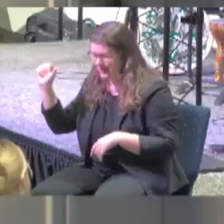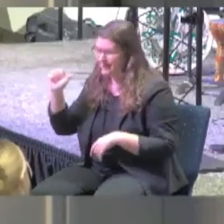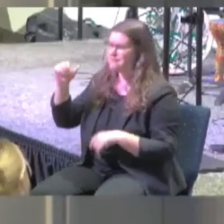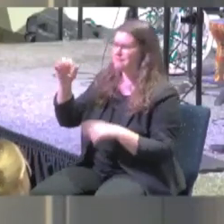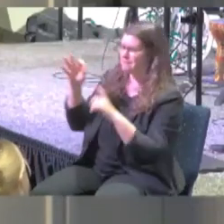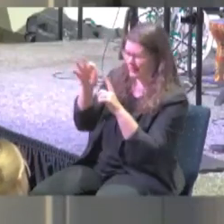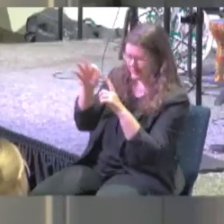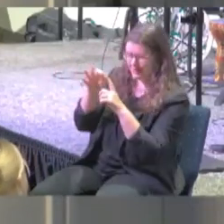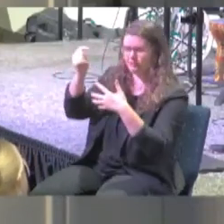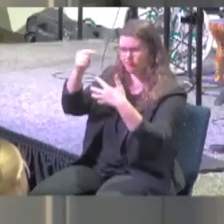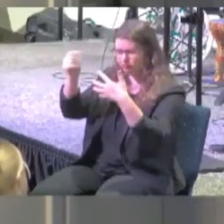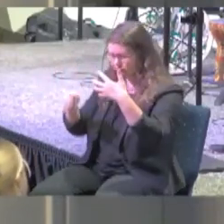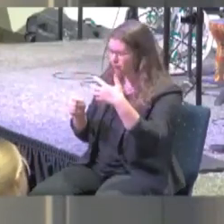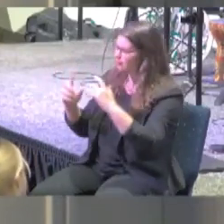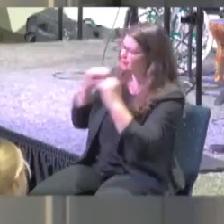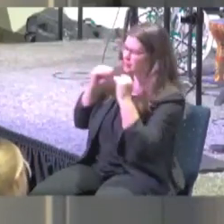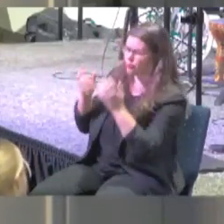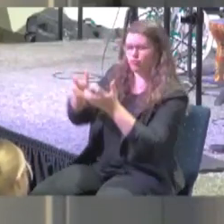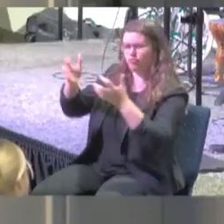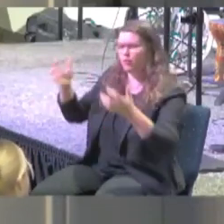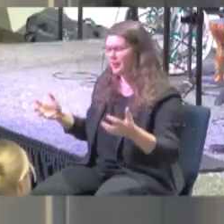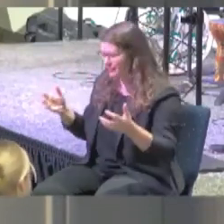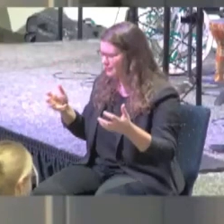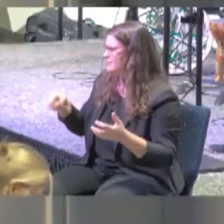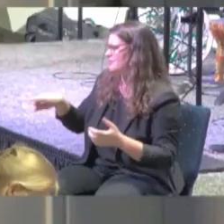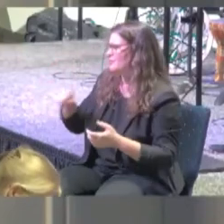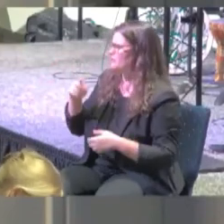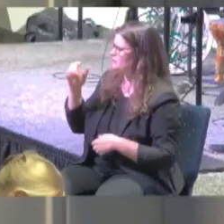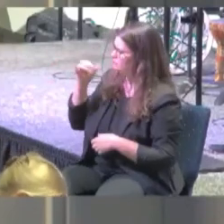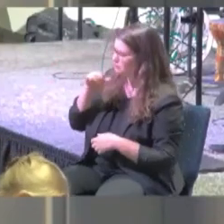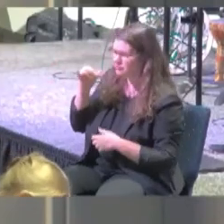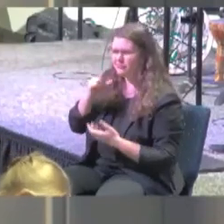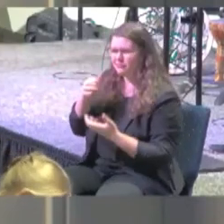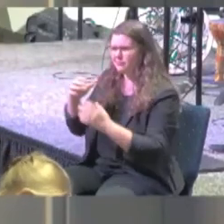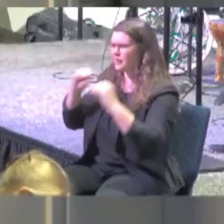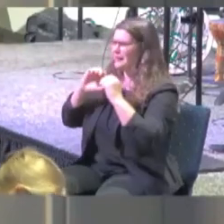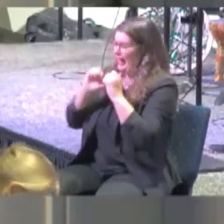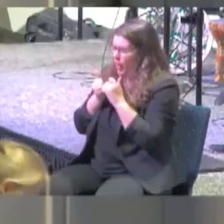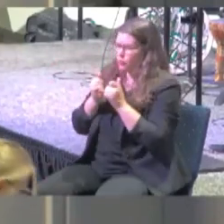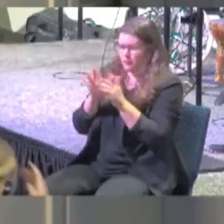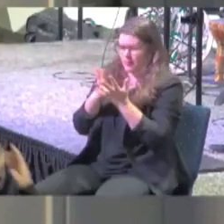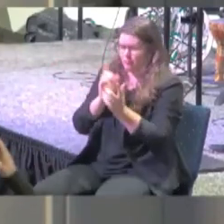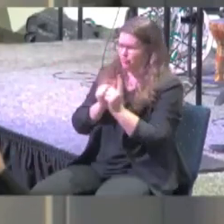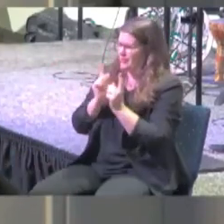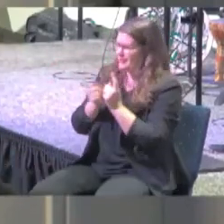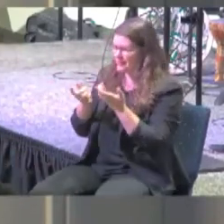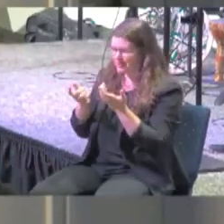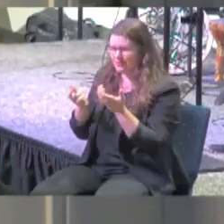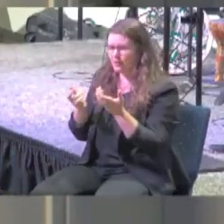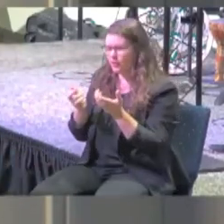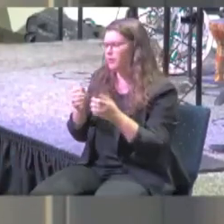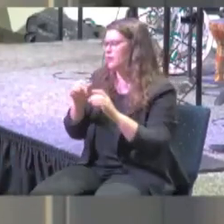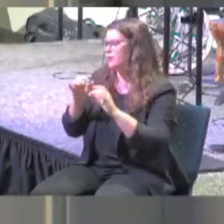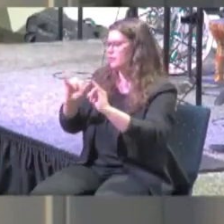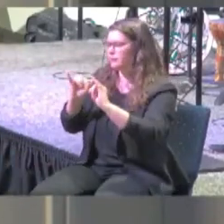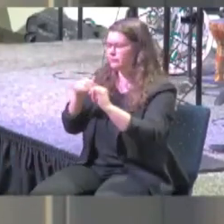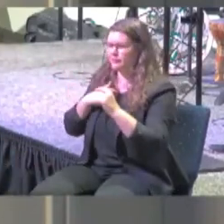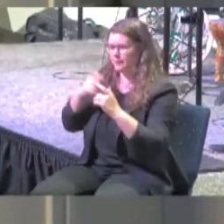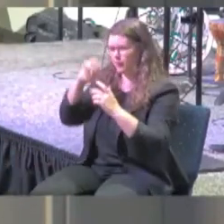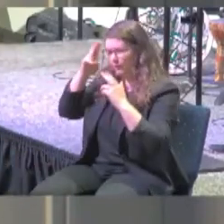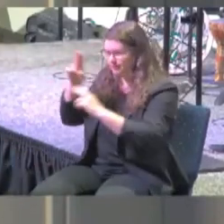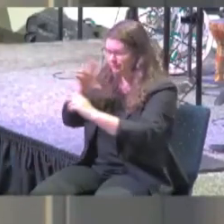Pakistani colleagues. They're the people who've really taught me how to do the work of Bible translation and given me the privilege of having to do with